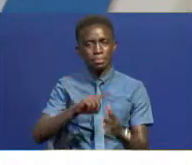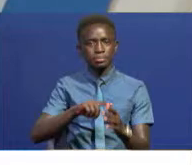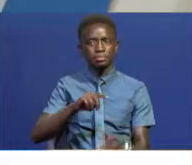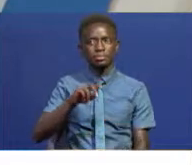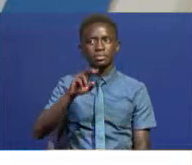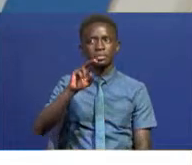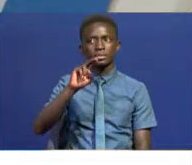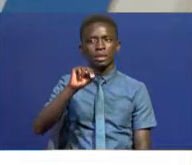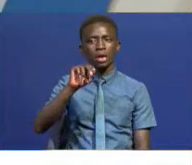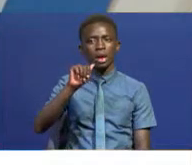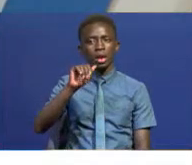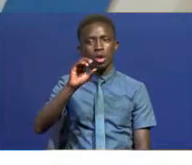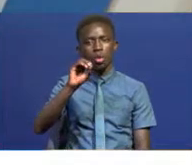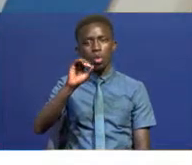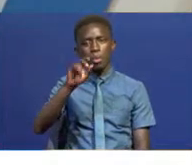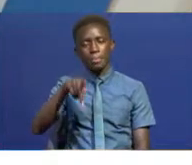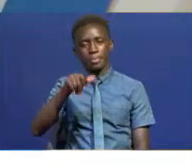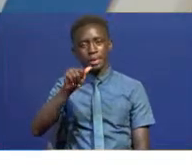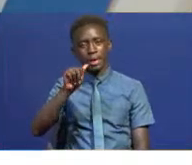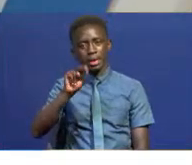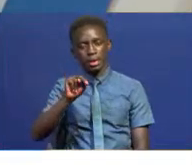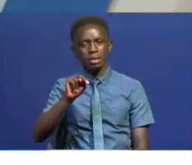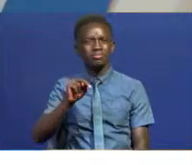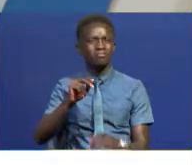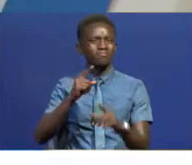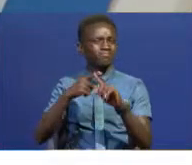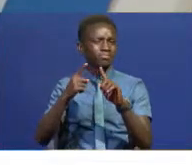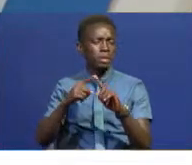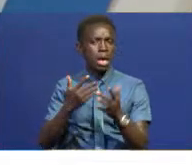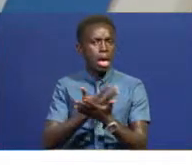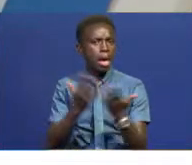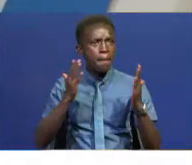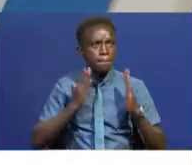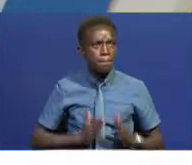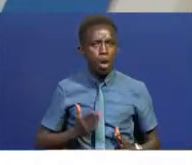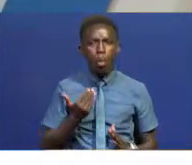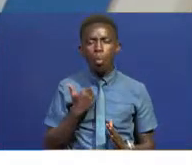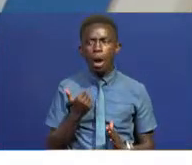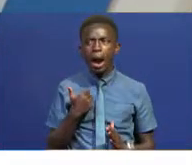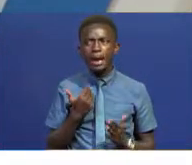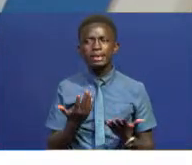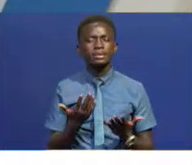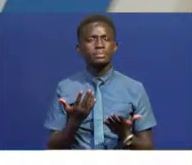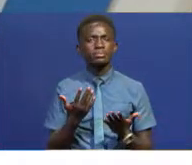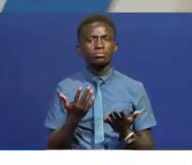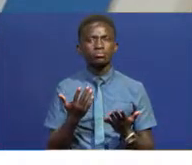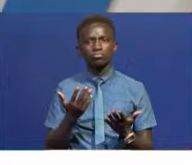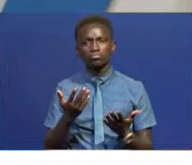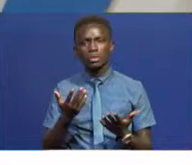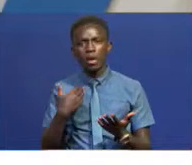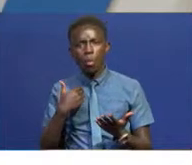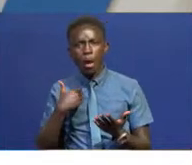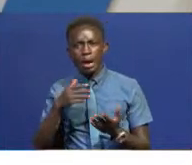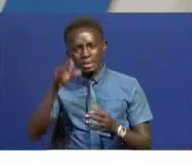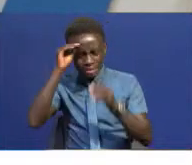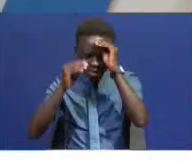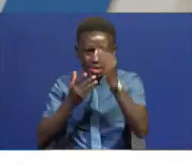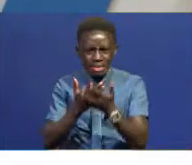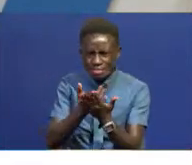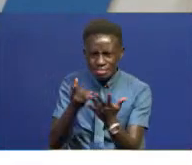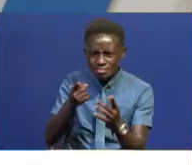and such. So anybody who wants to carry out exploitation, prospecting, or dealing with those minerals